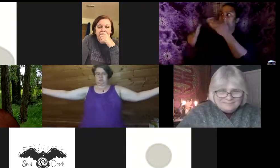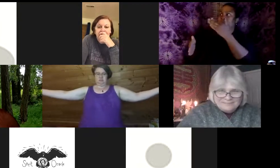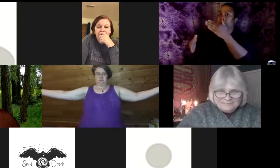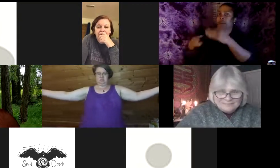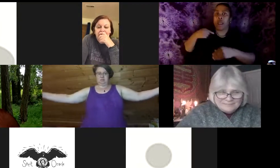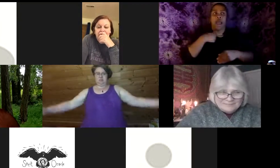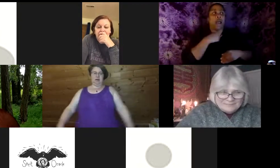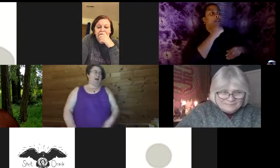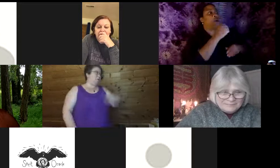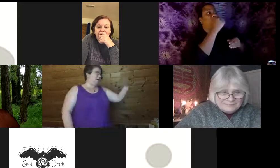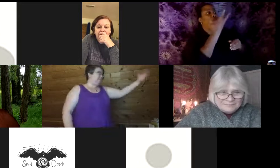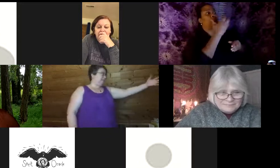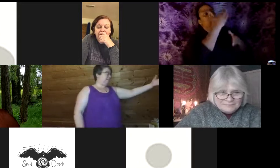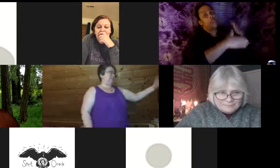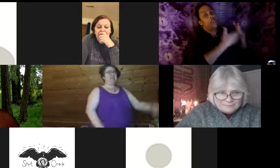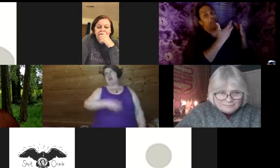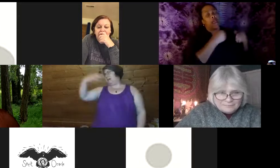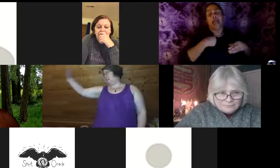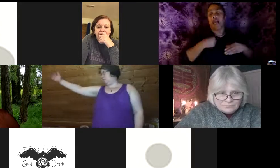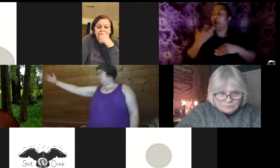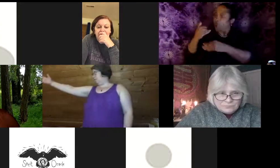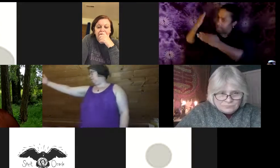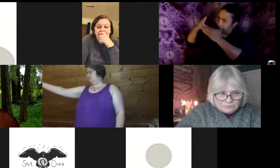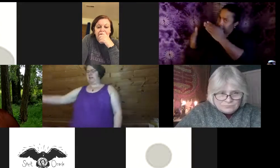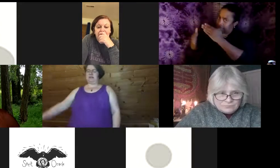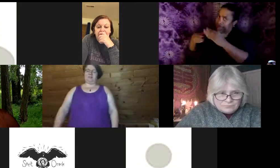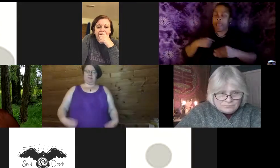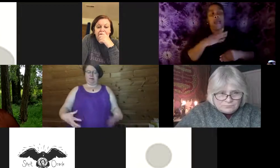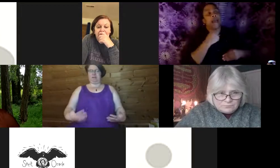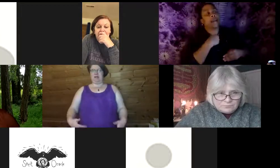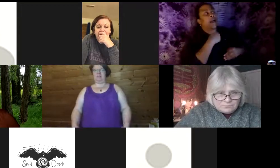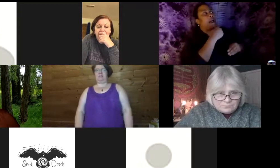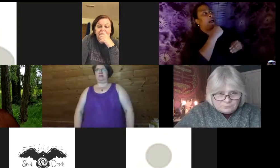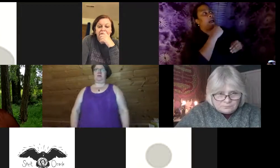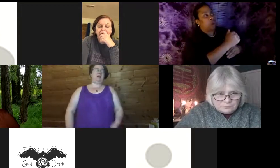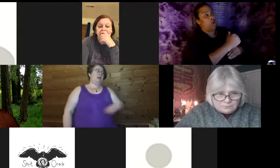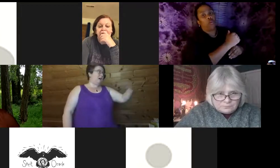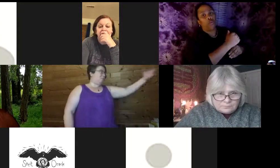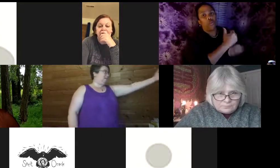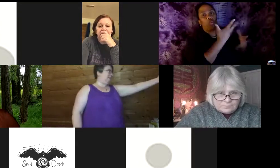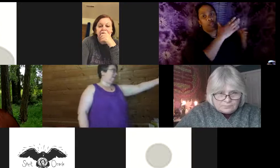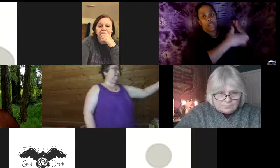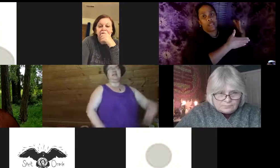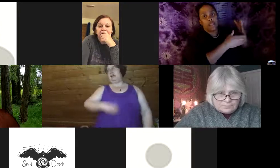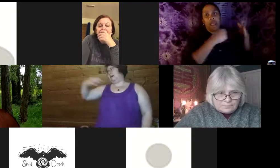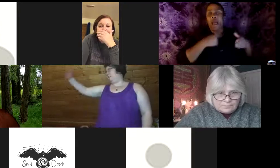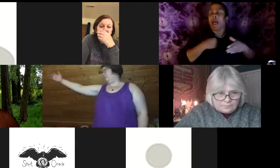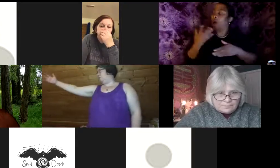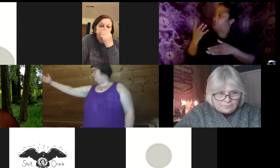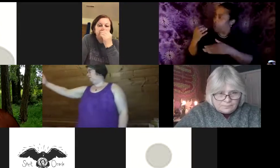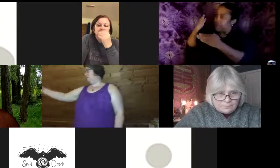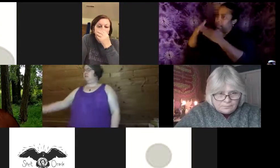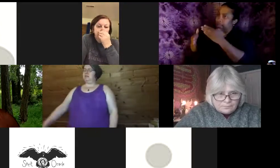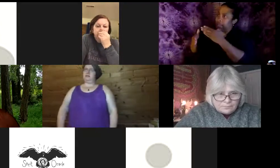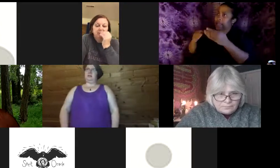don't. I want to end it and I don't. In that case, I put my arm down. That feels better. I want to end it and I